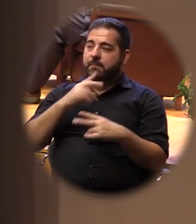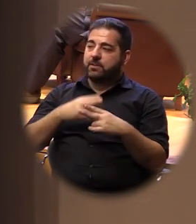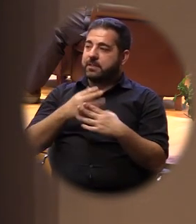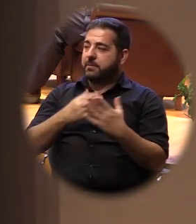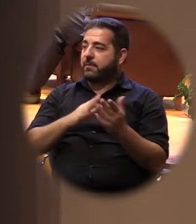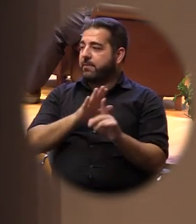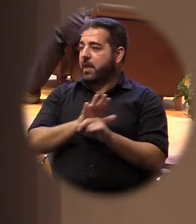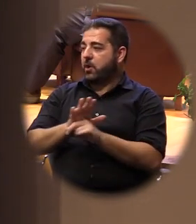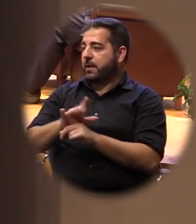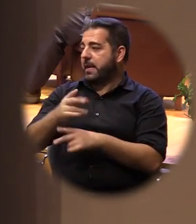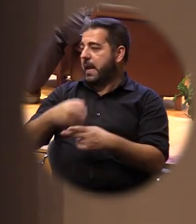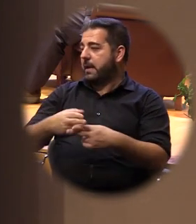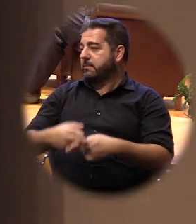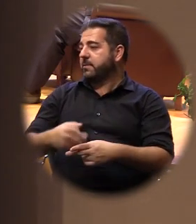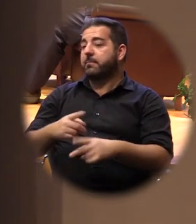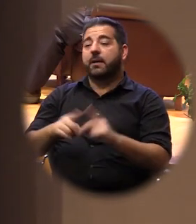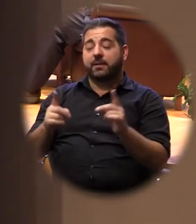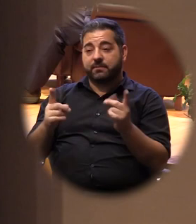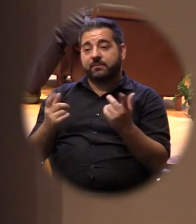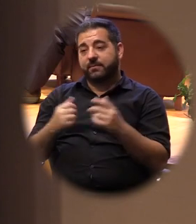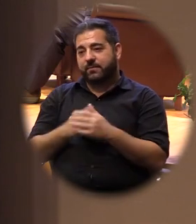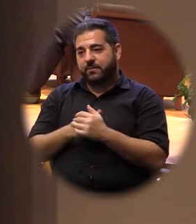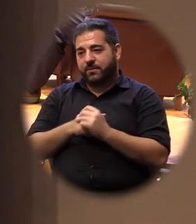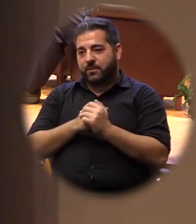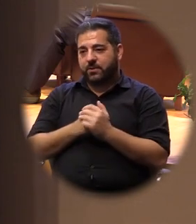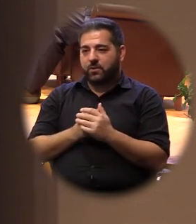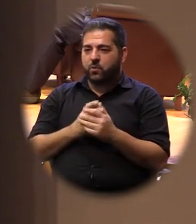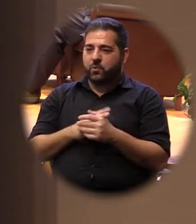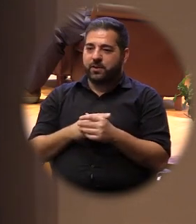names, but I could.